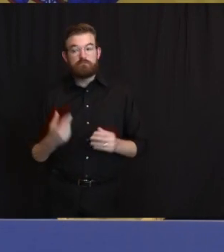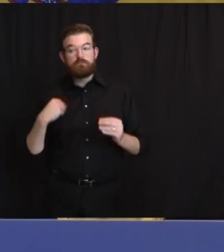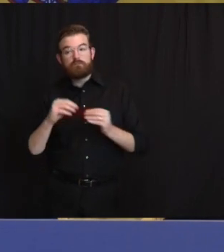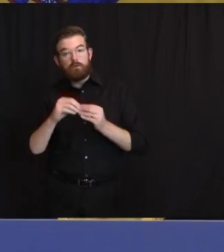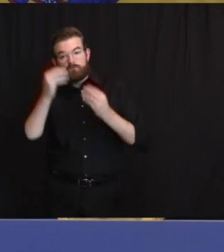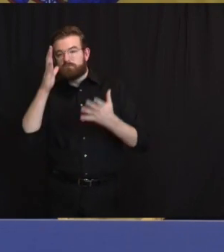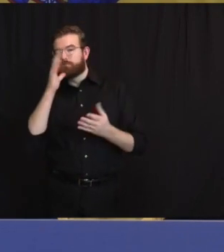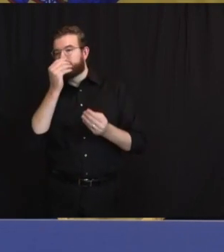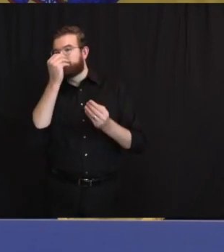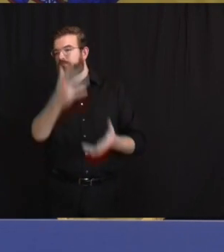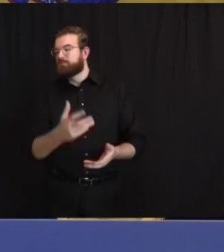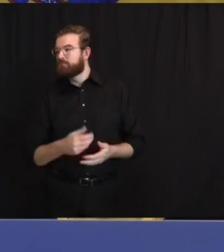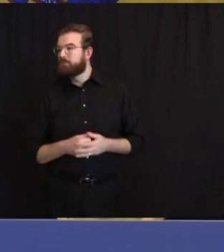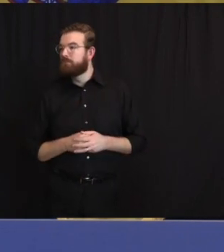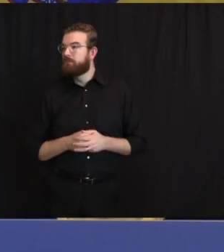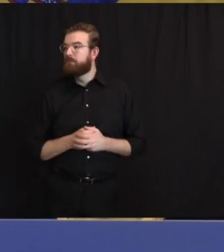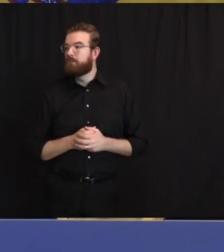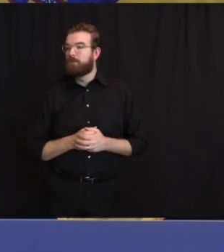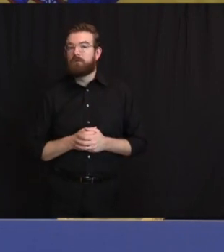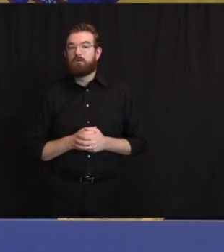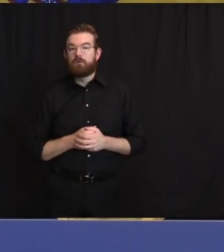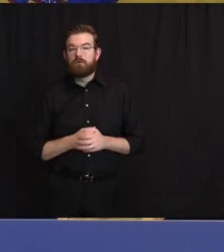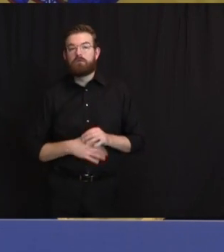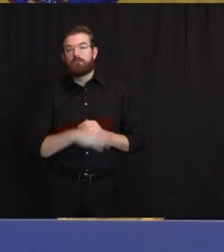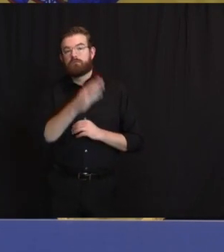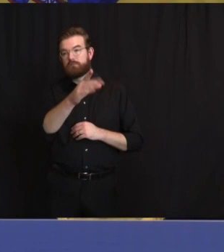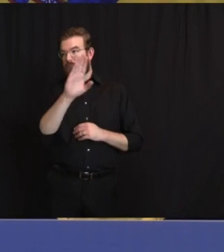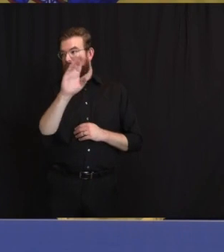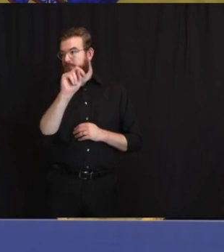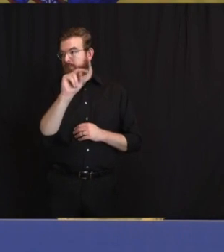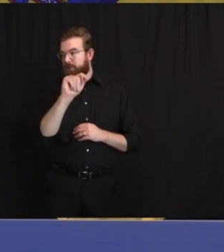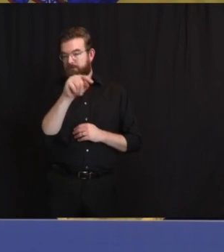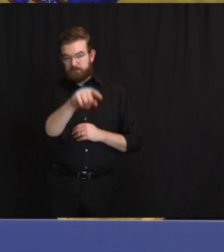Brent, good afternoon. Good afternoon. Hold on, where's mine?